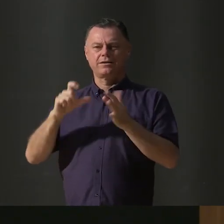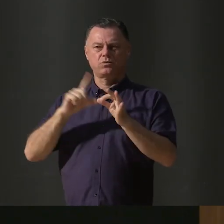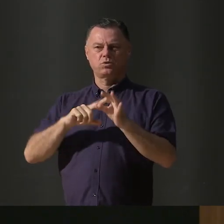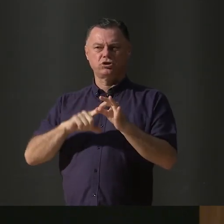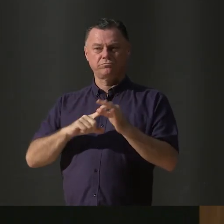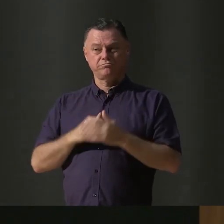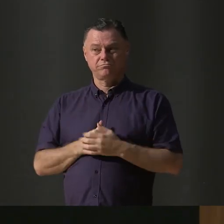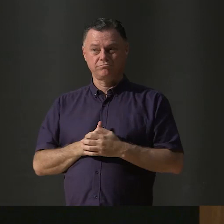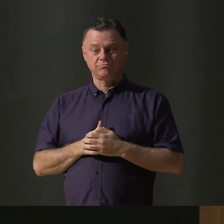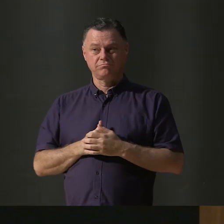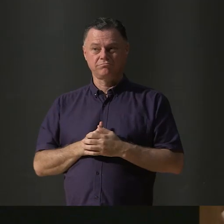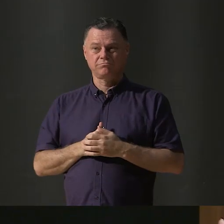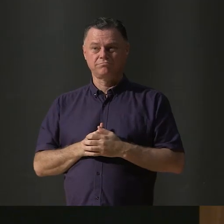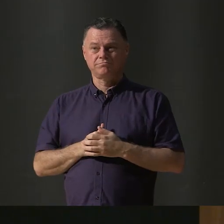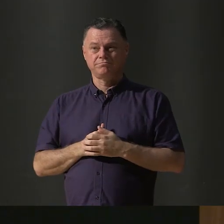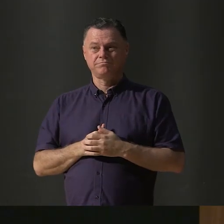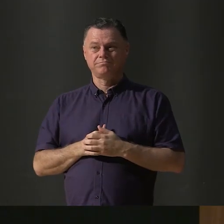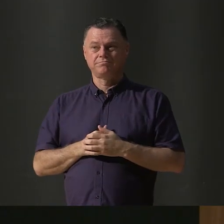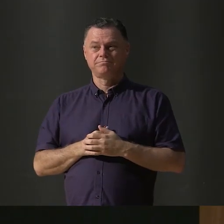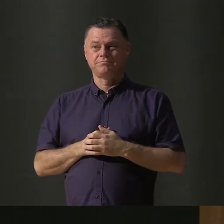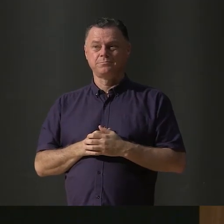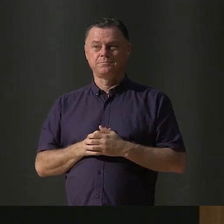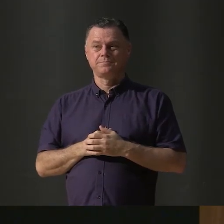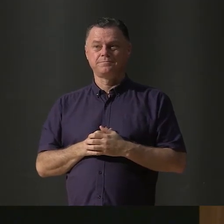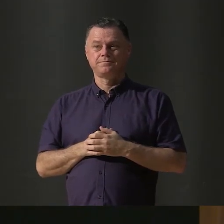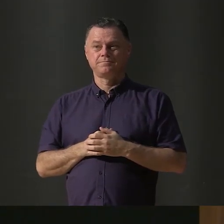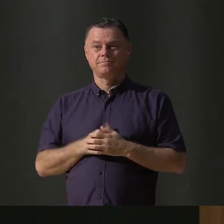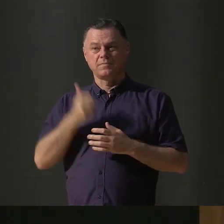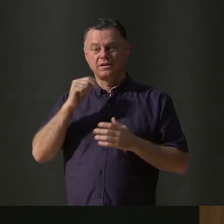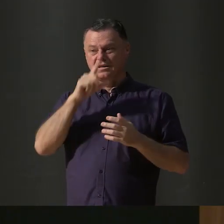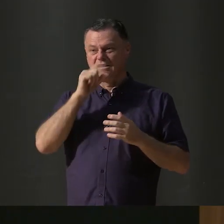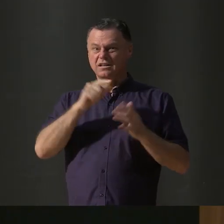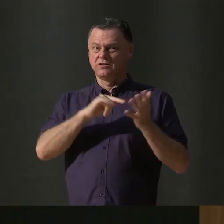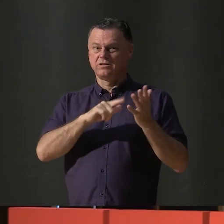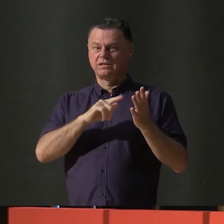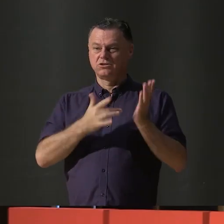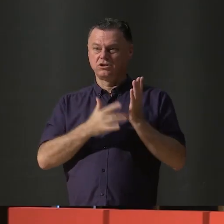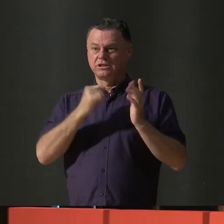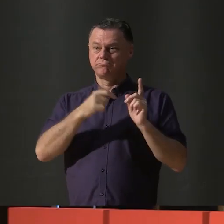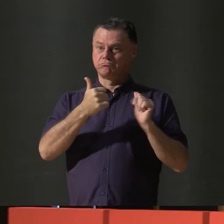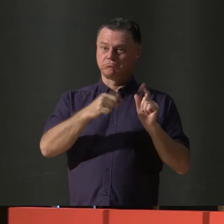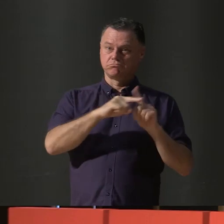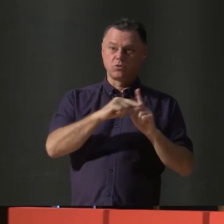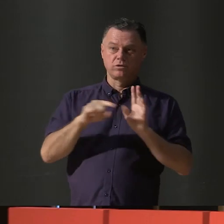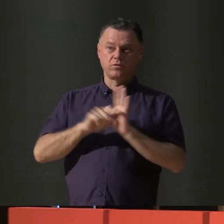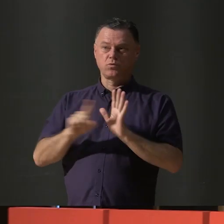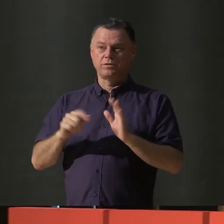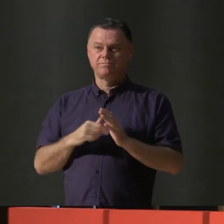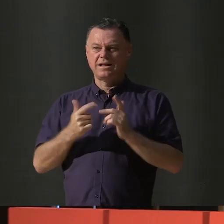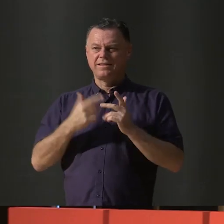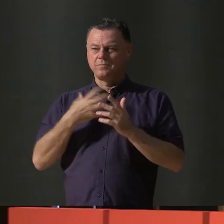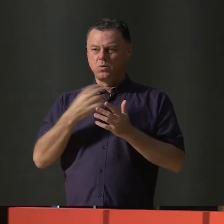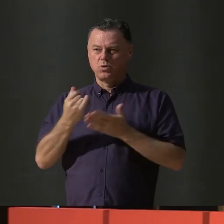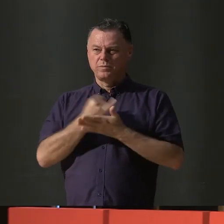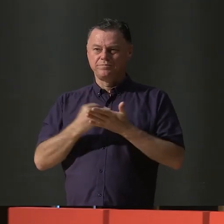about its use, especially given its presence in other, more sinister contexts. Is it okay for the